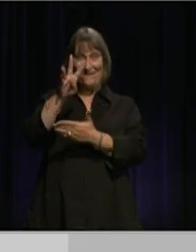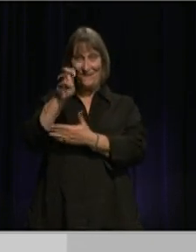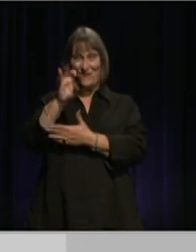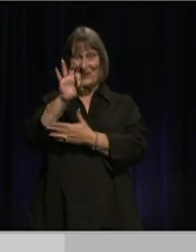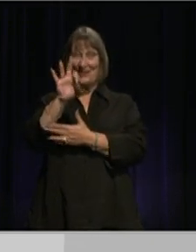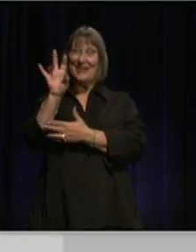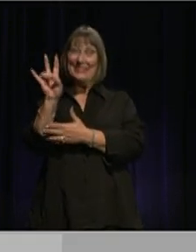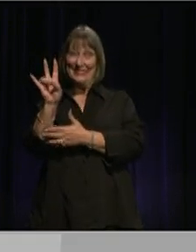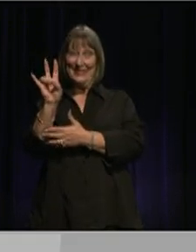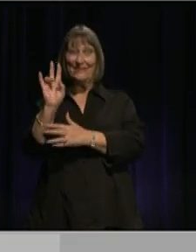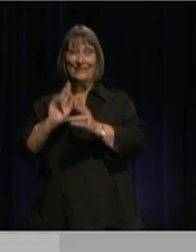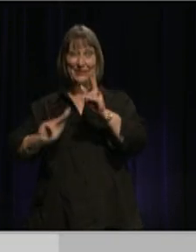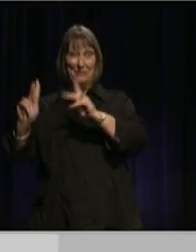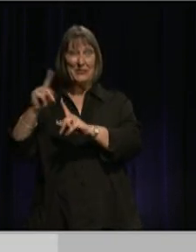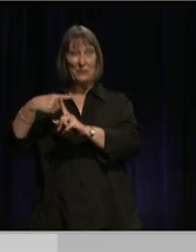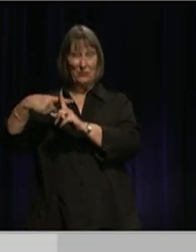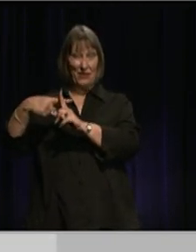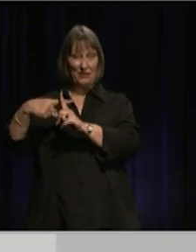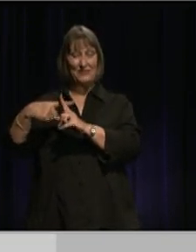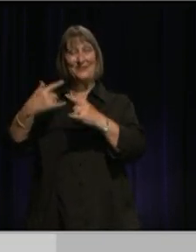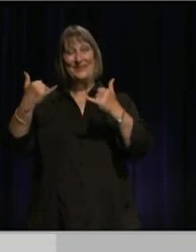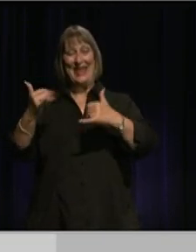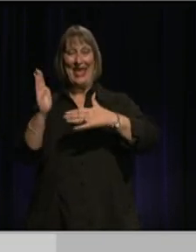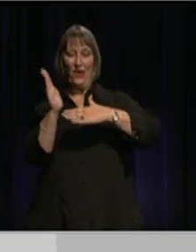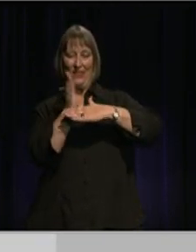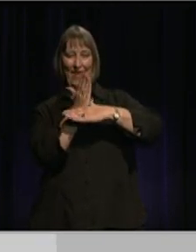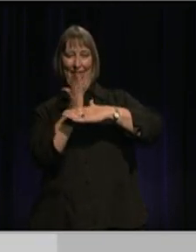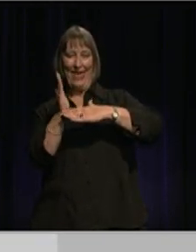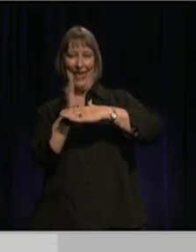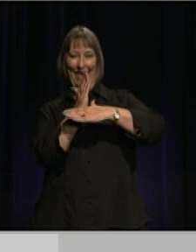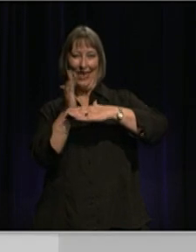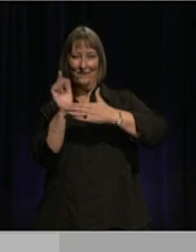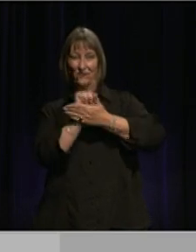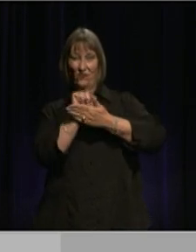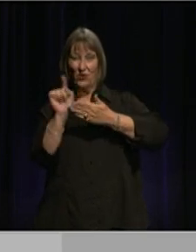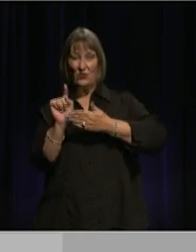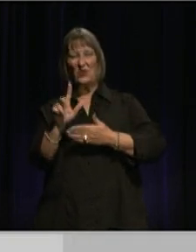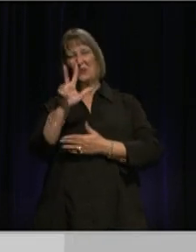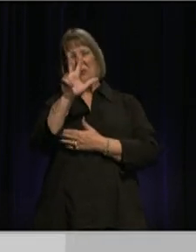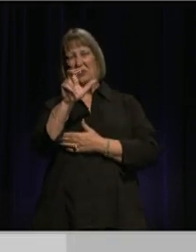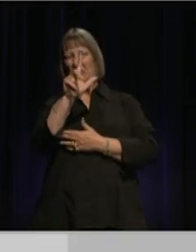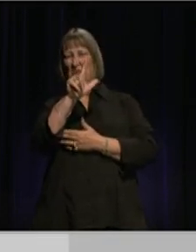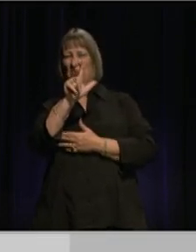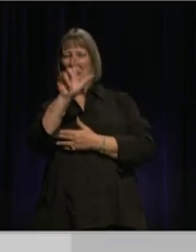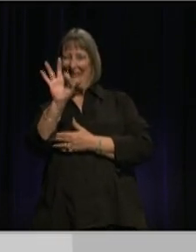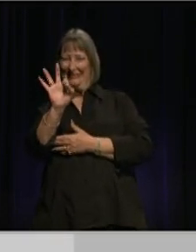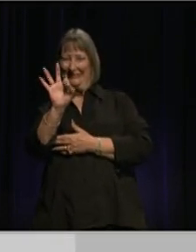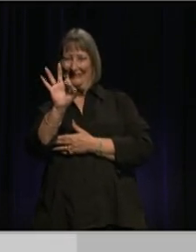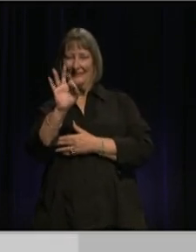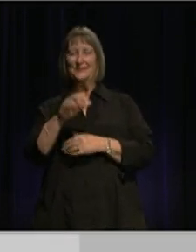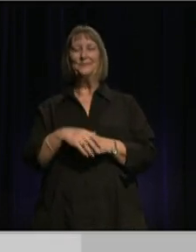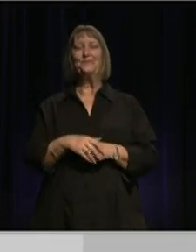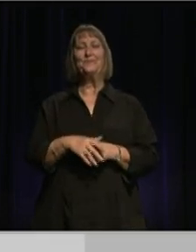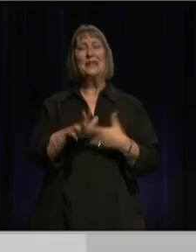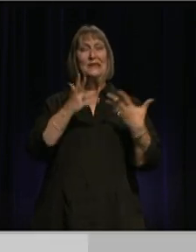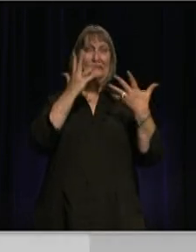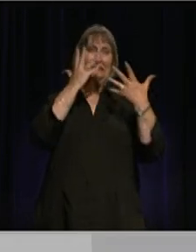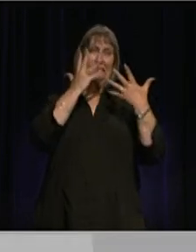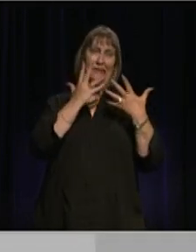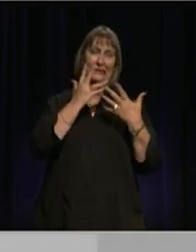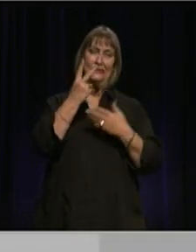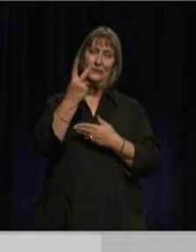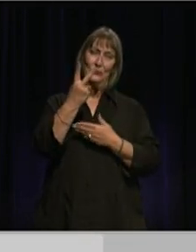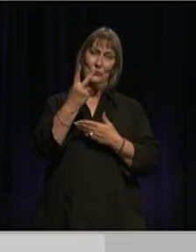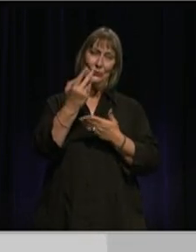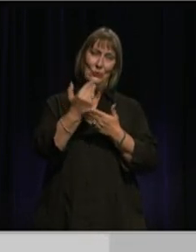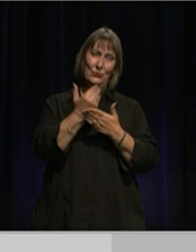197,497. We are now updating our 7-day rolling average, and it sits at 329. Sadly, we do have 2 new deaths